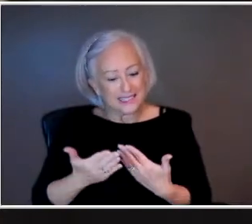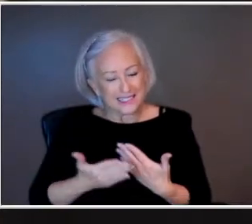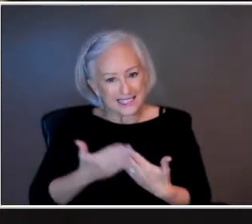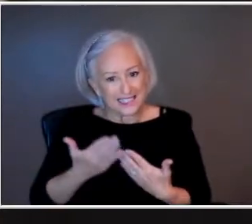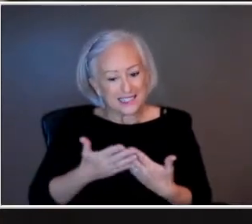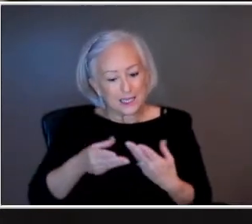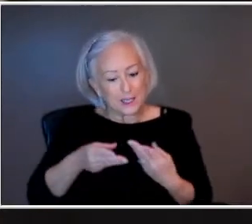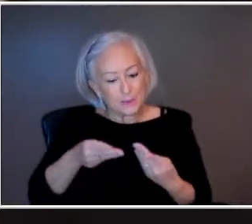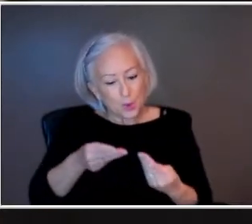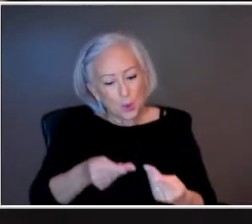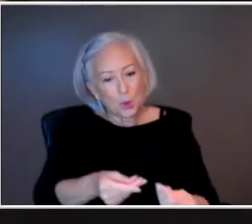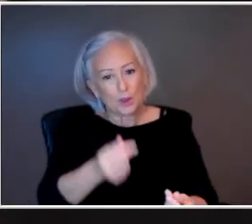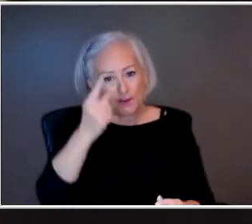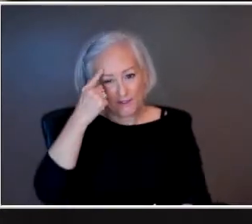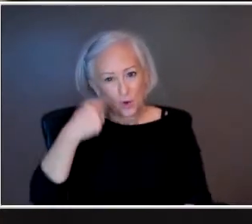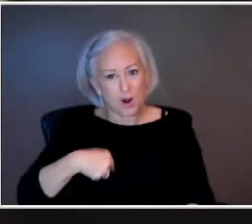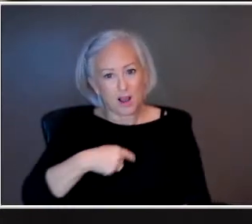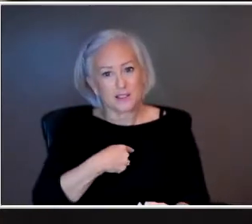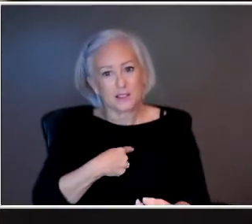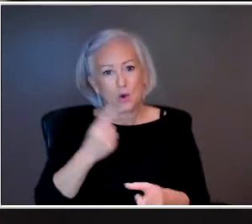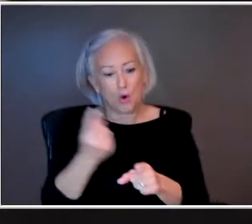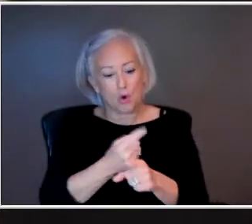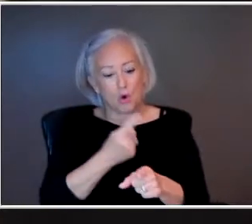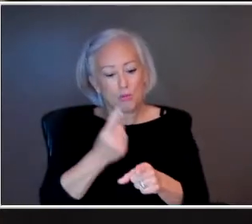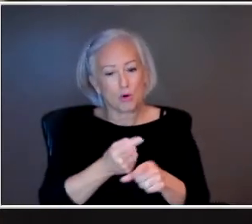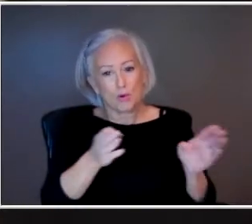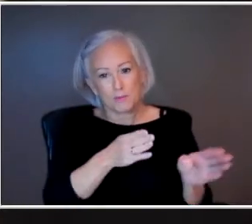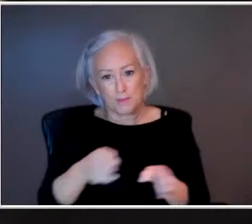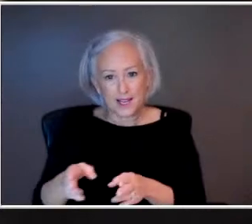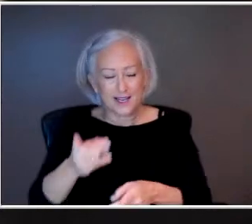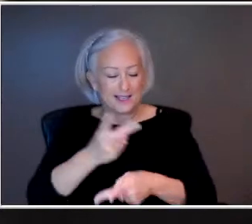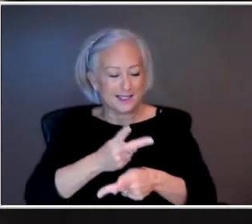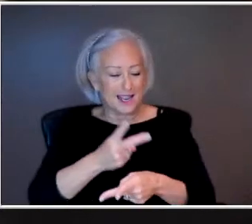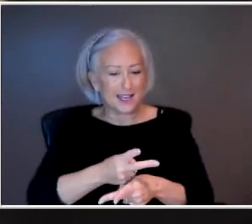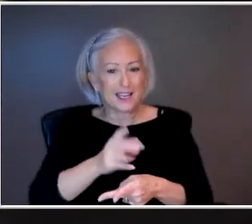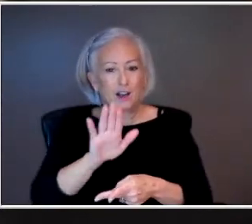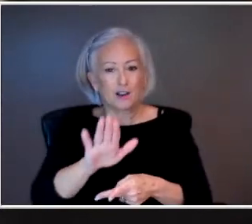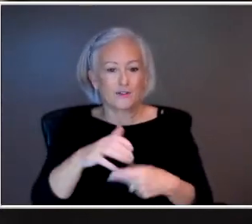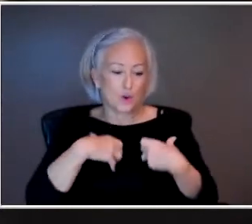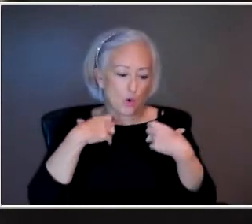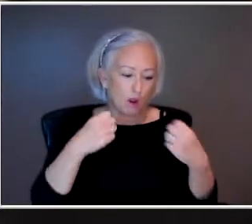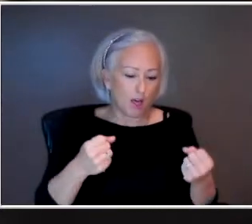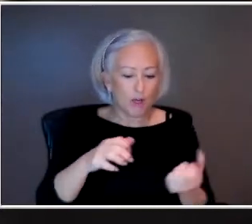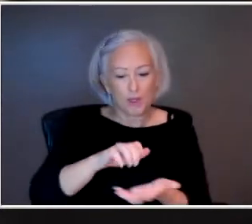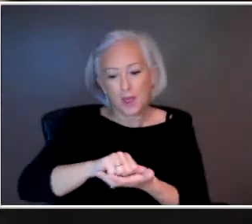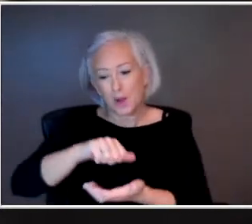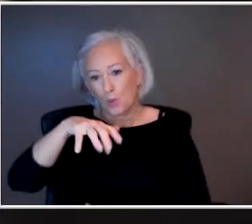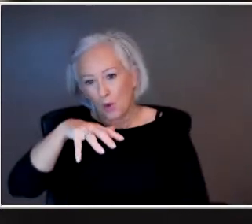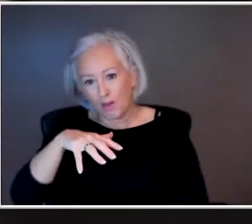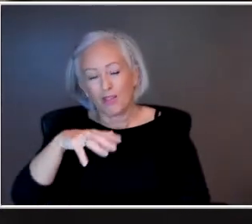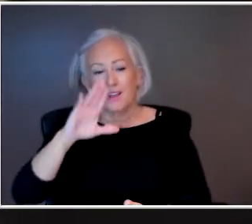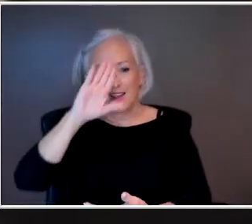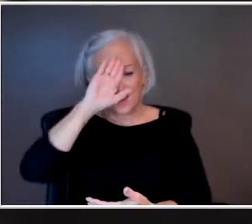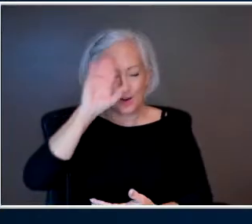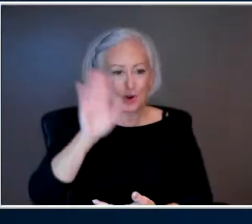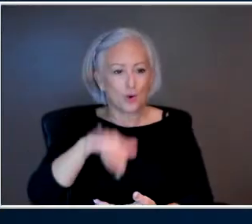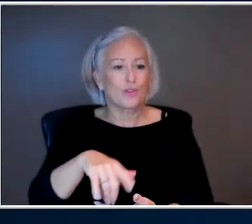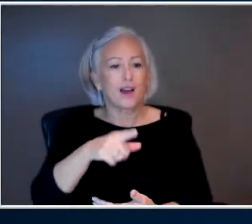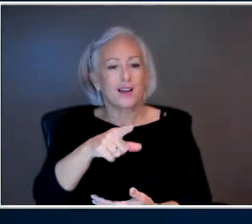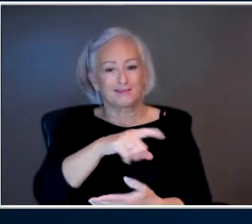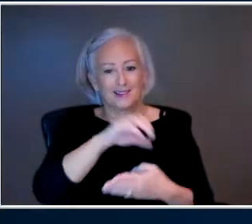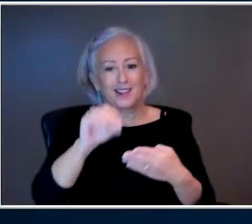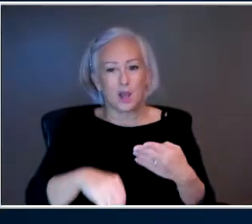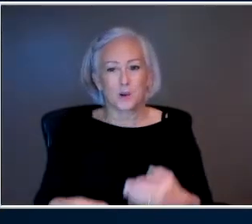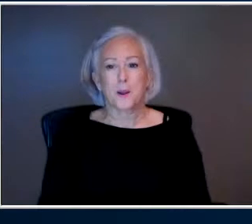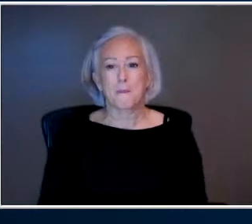properly planning, but also taking care of our health and wealth and combining both. I mean, this is the outcome that you would get. Edie, great